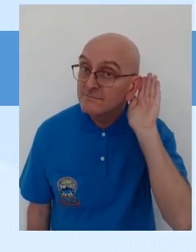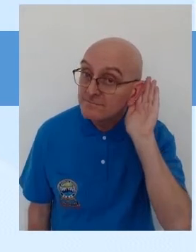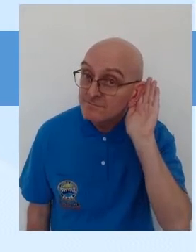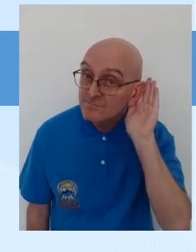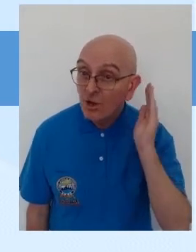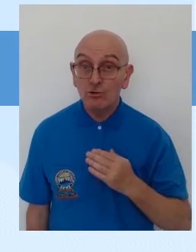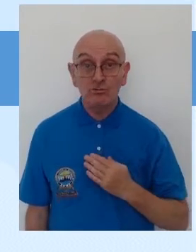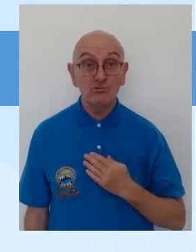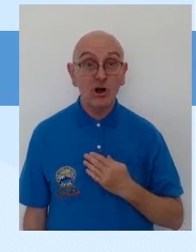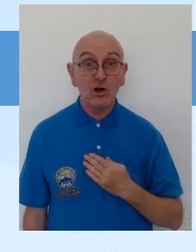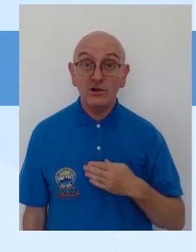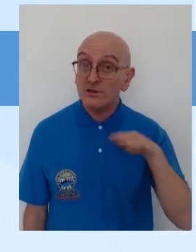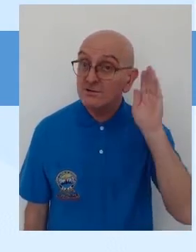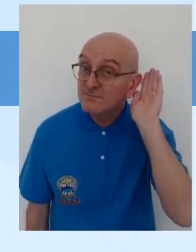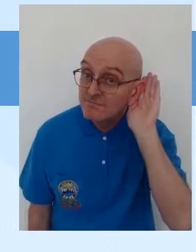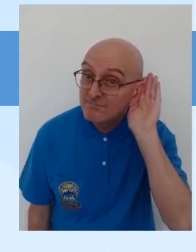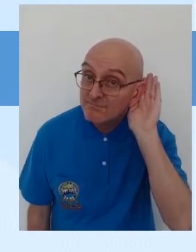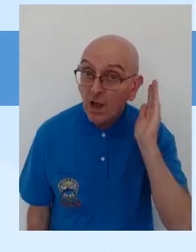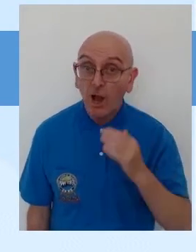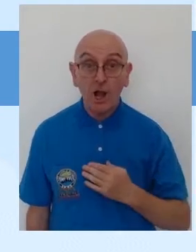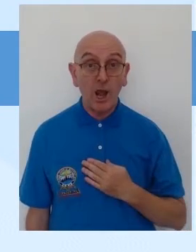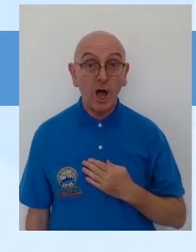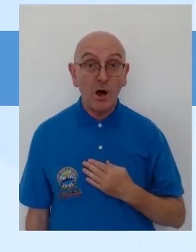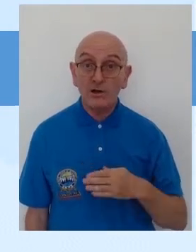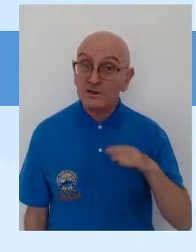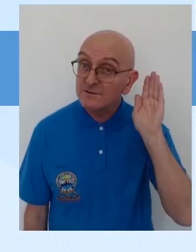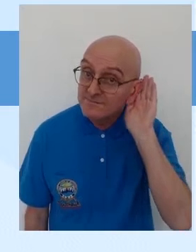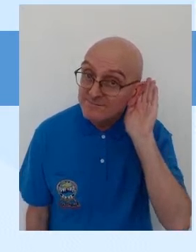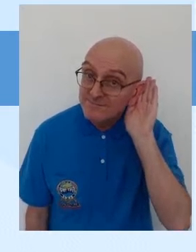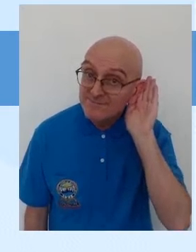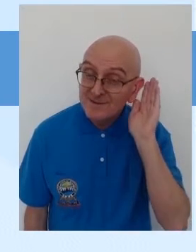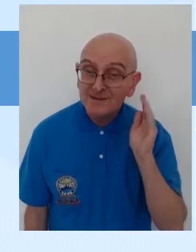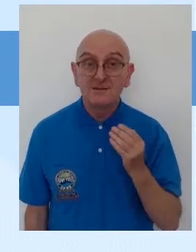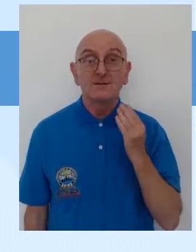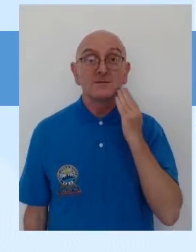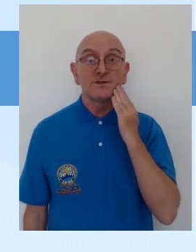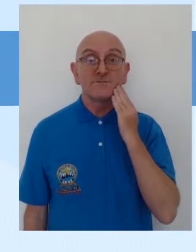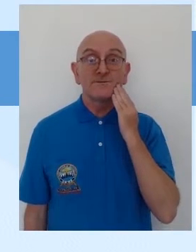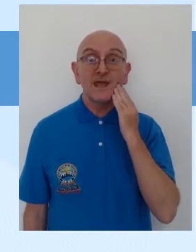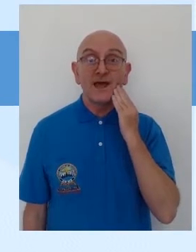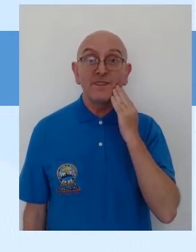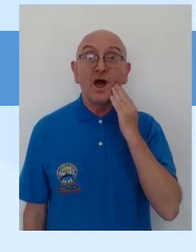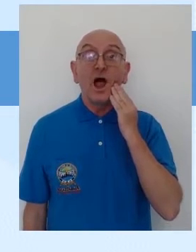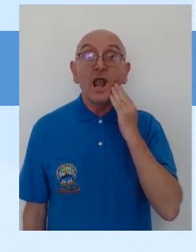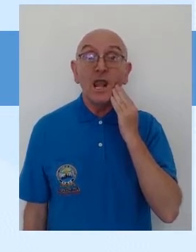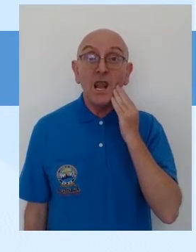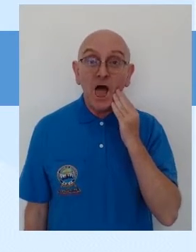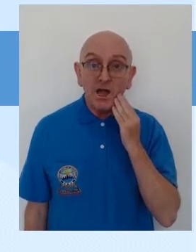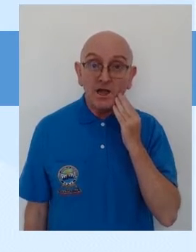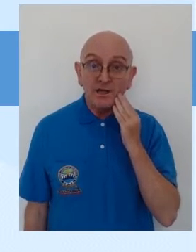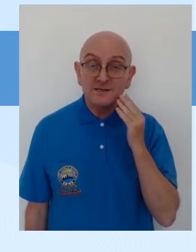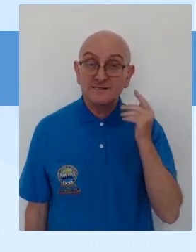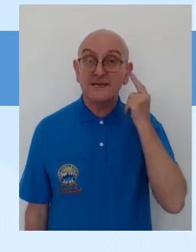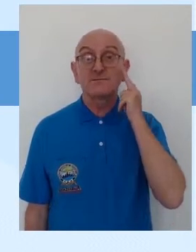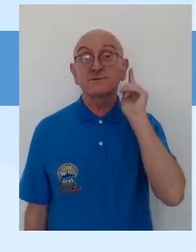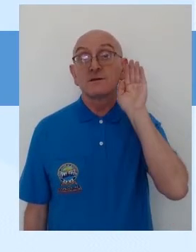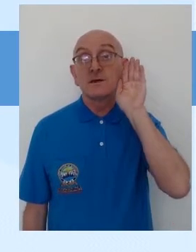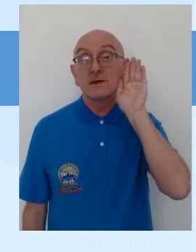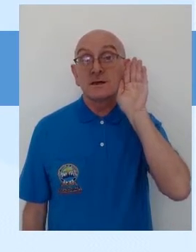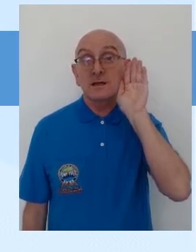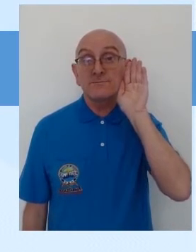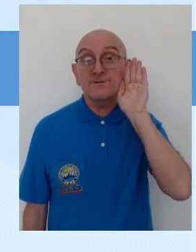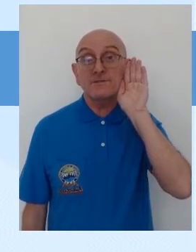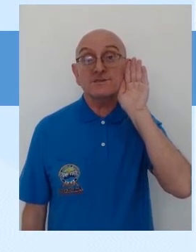lock. Rock, lock. Don't forget the L